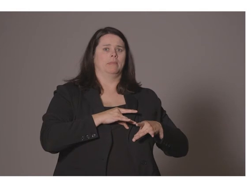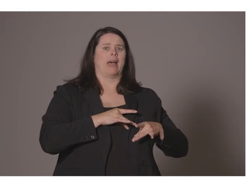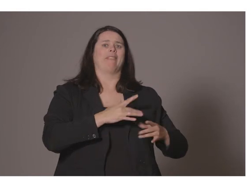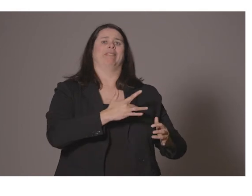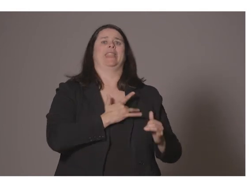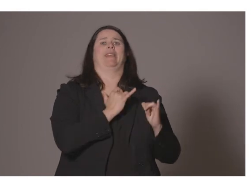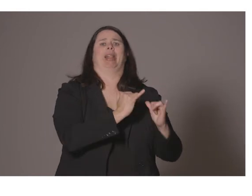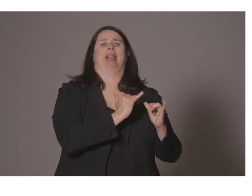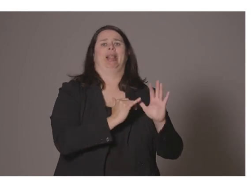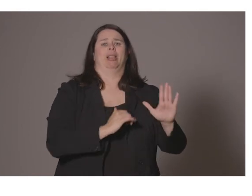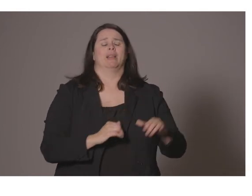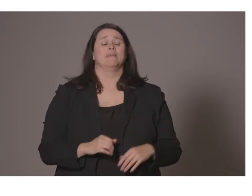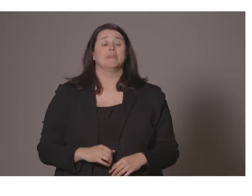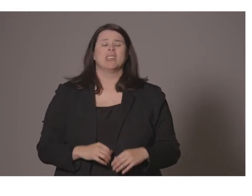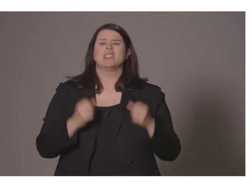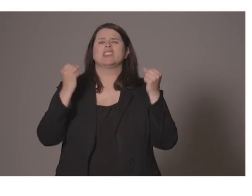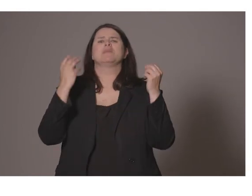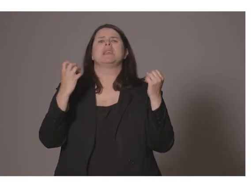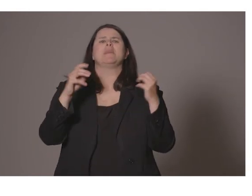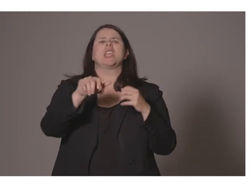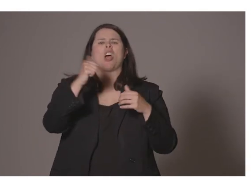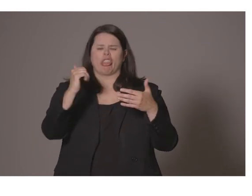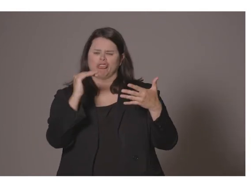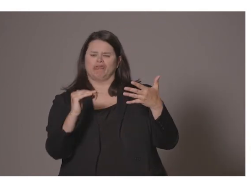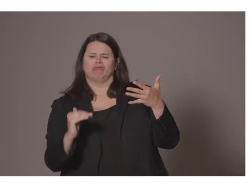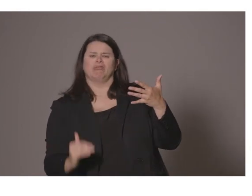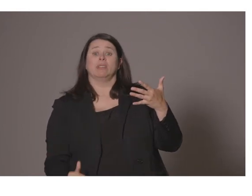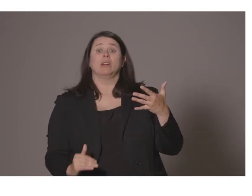them, but are experienced in traumatic ways often.